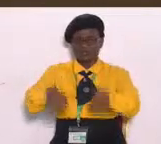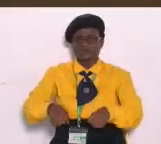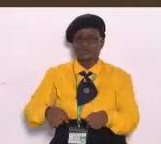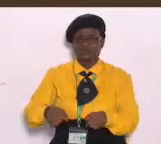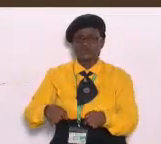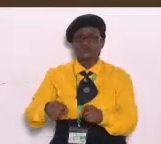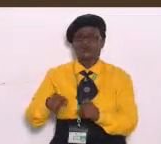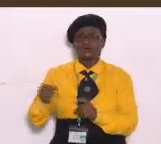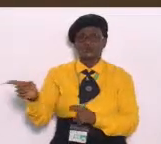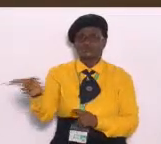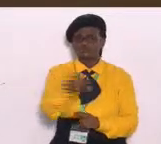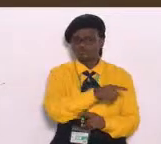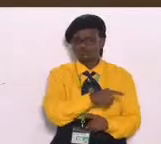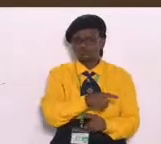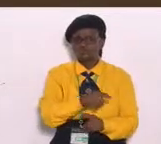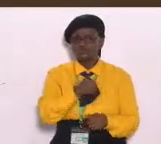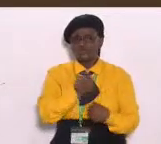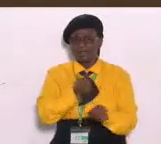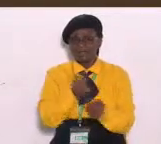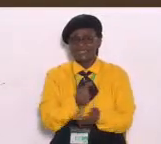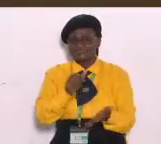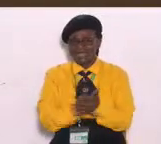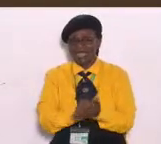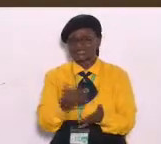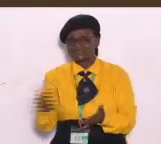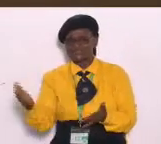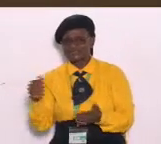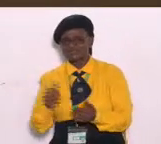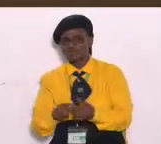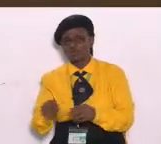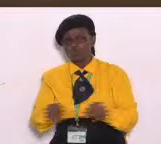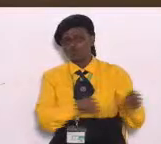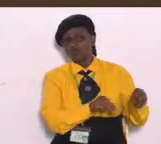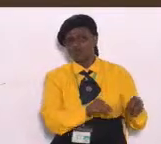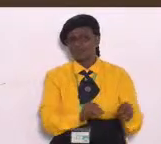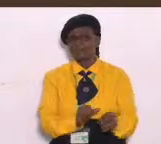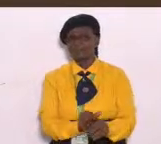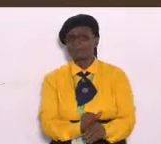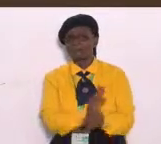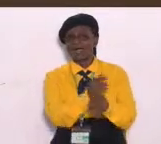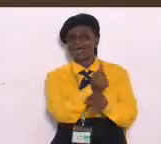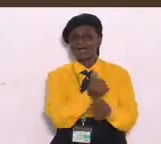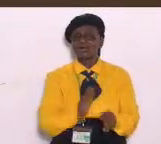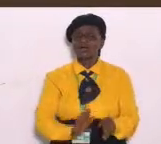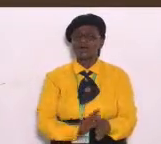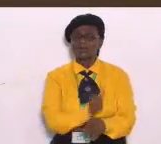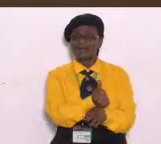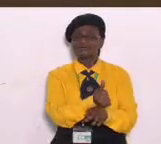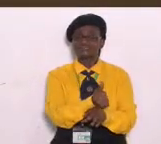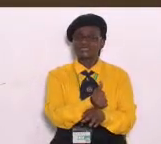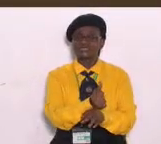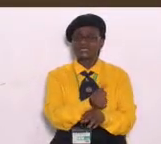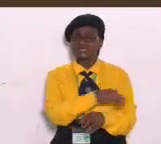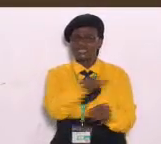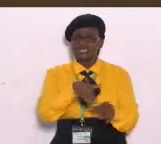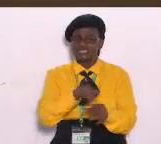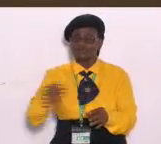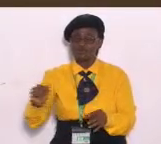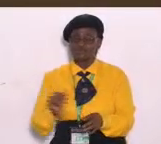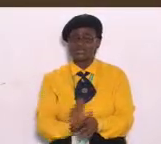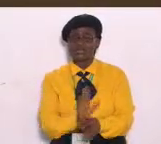that faith to move mountains, including the mountain of